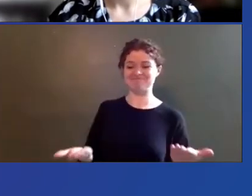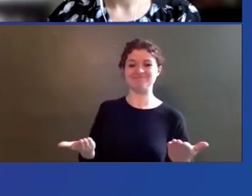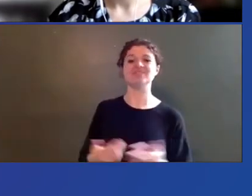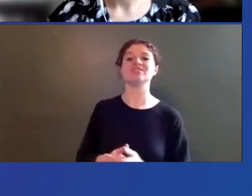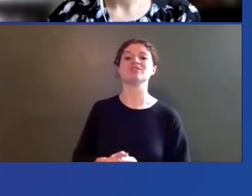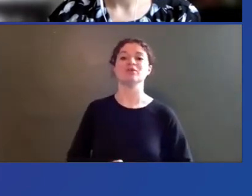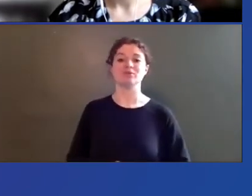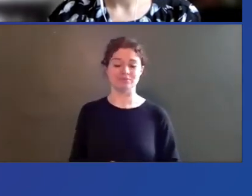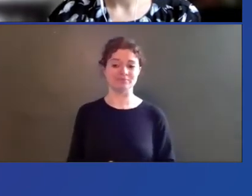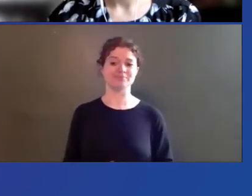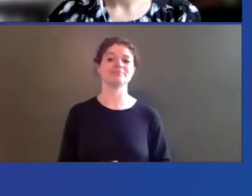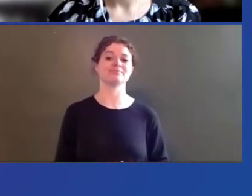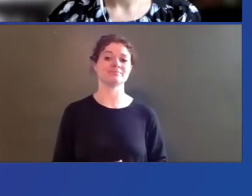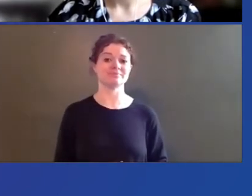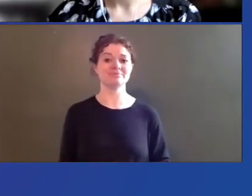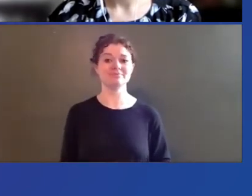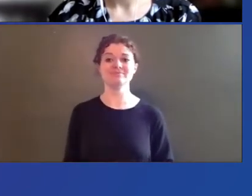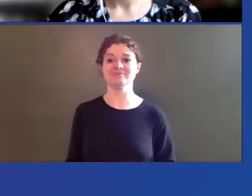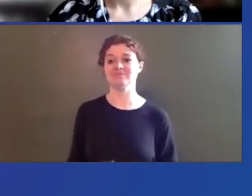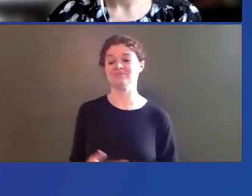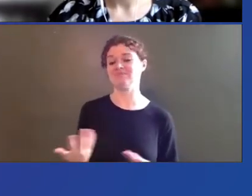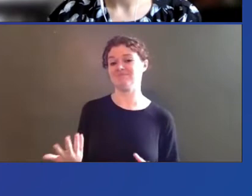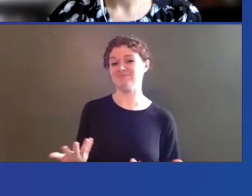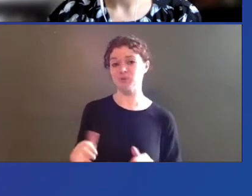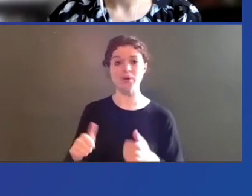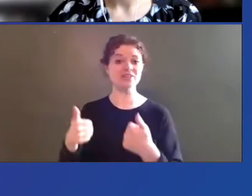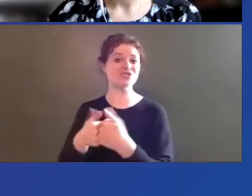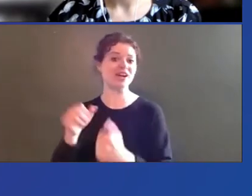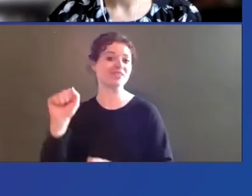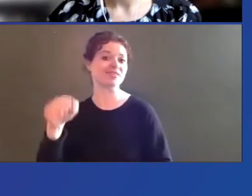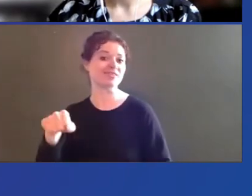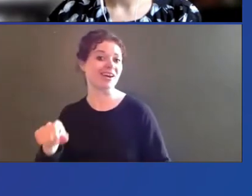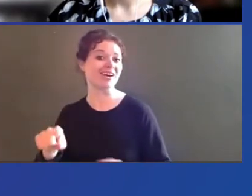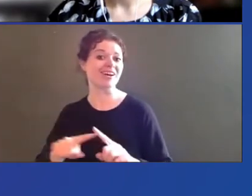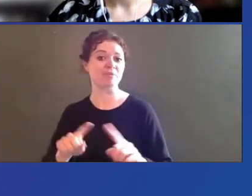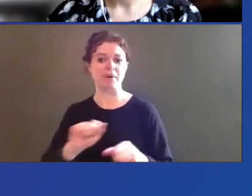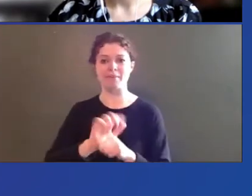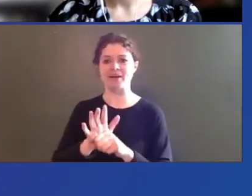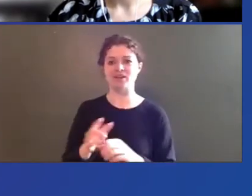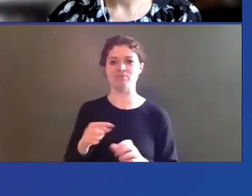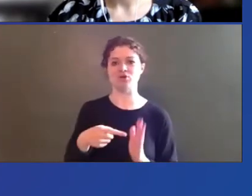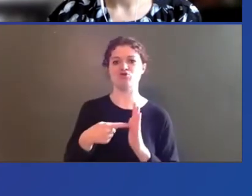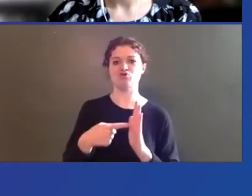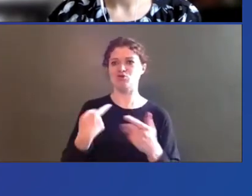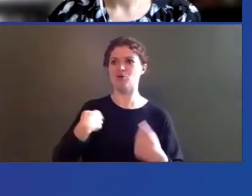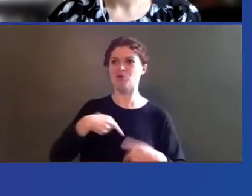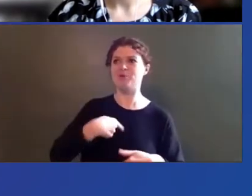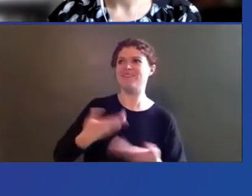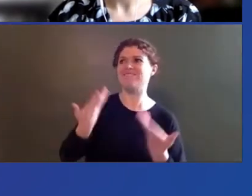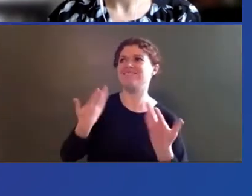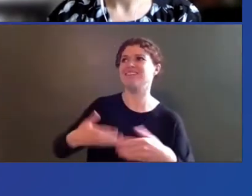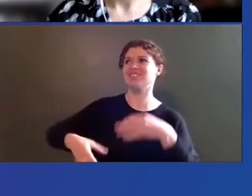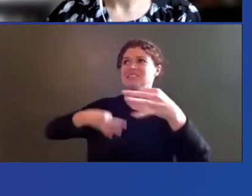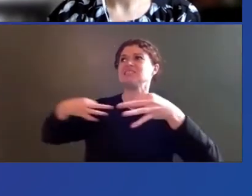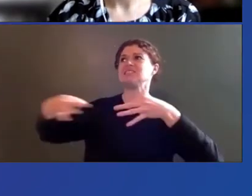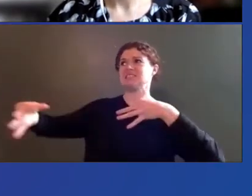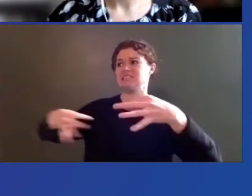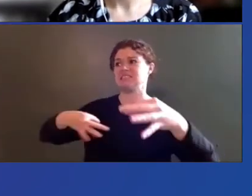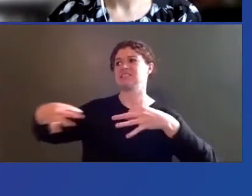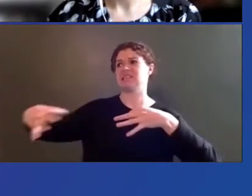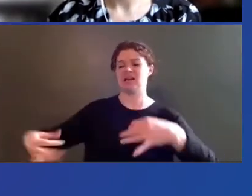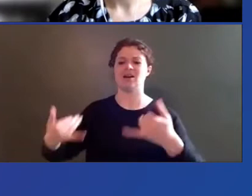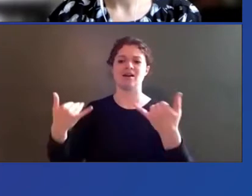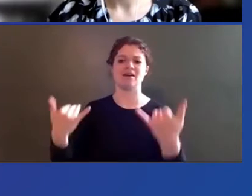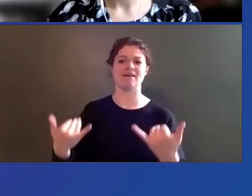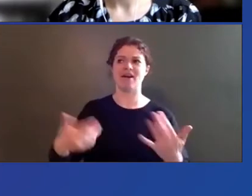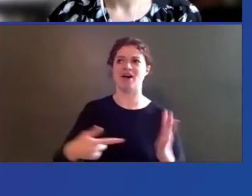but at the same time, it made it very clear that the pandemic is showing what we've been saying for decades. And so I think I just want to